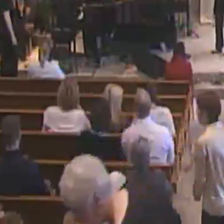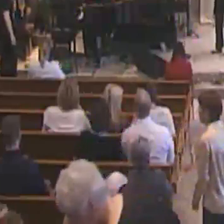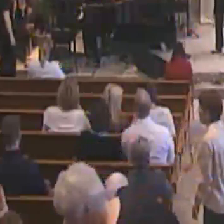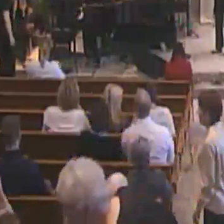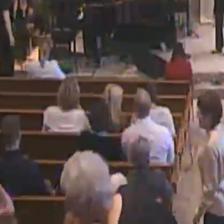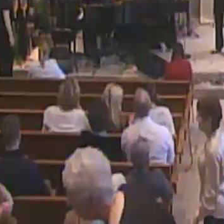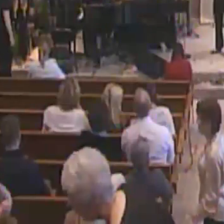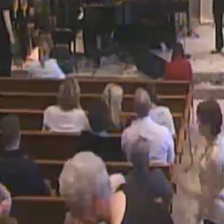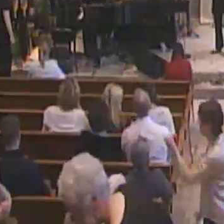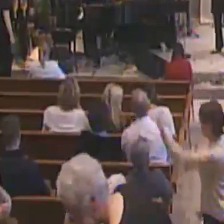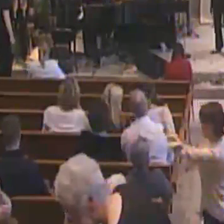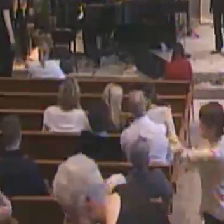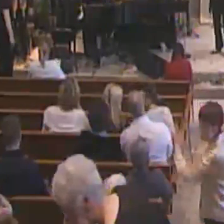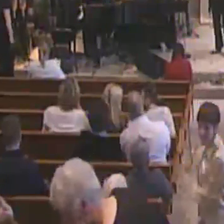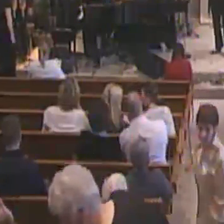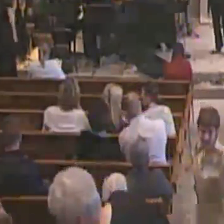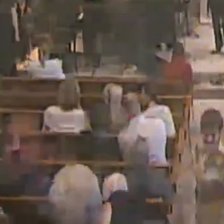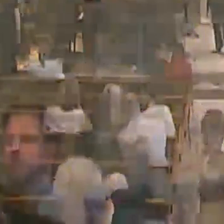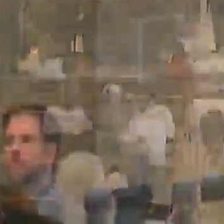feel the Spirit